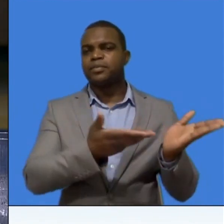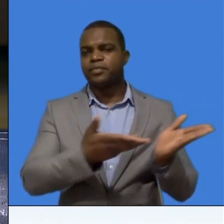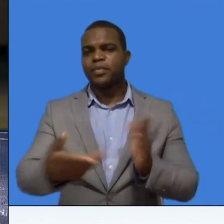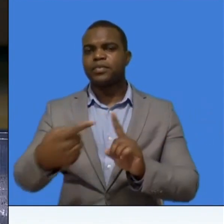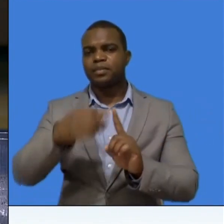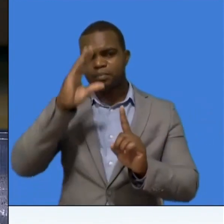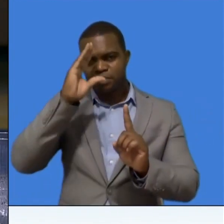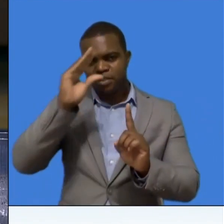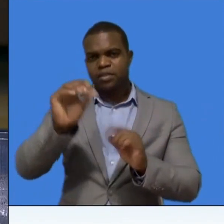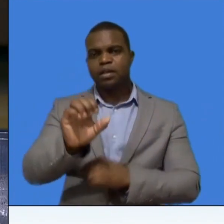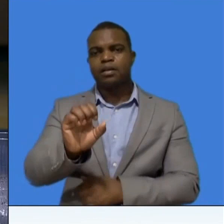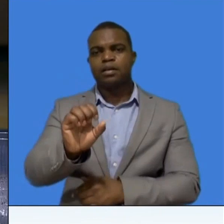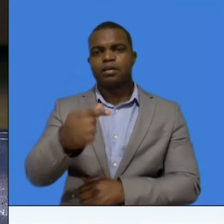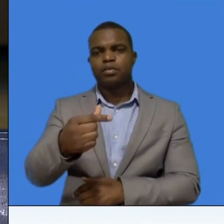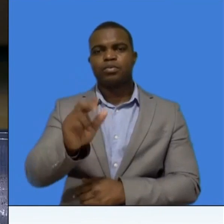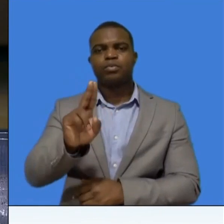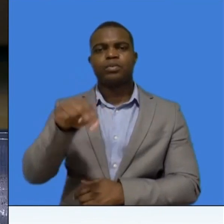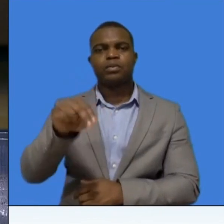his remarks. You have the floor.